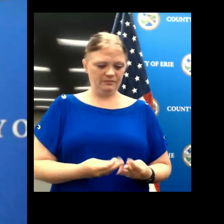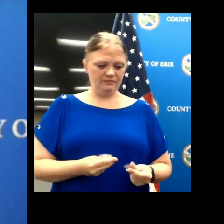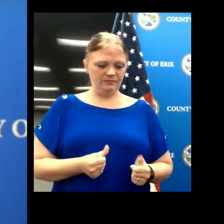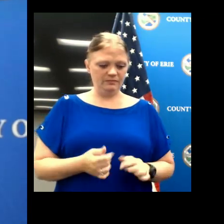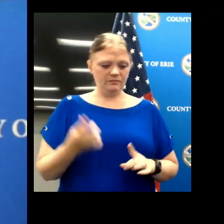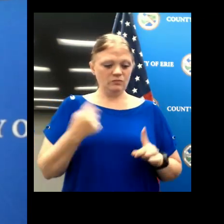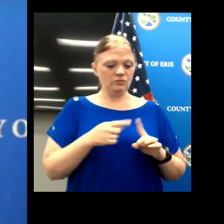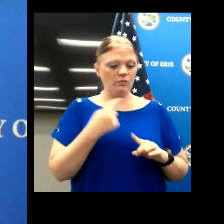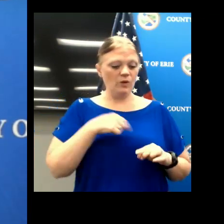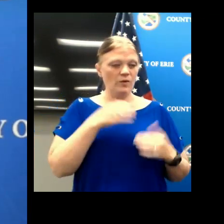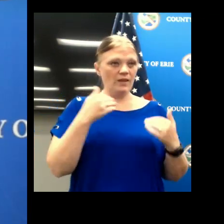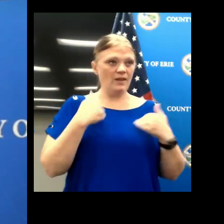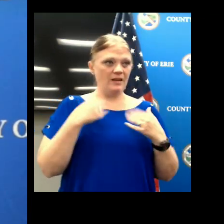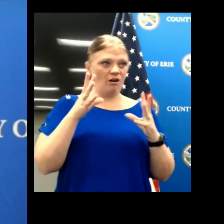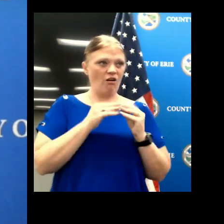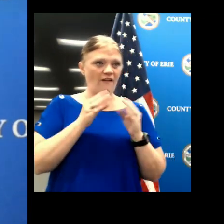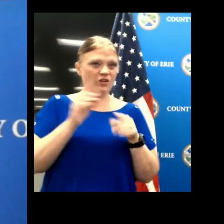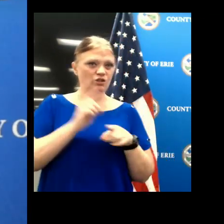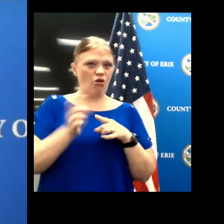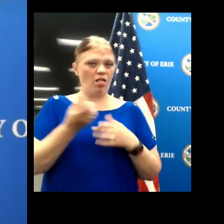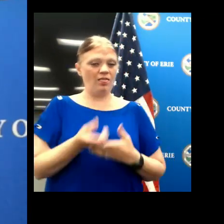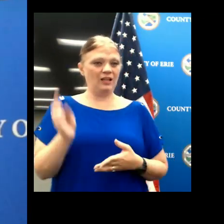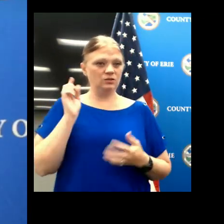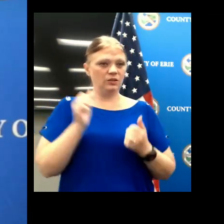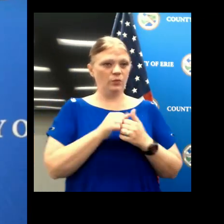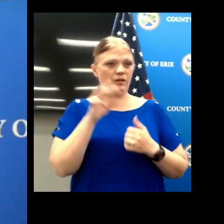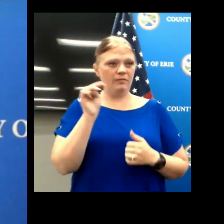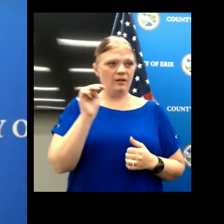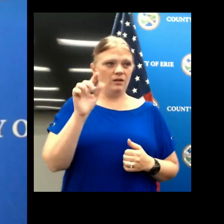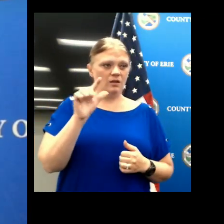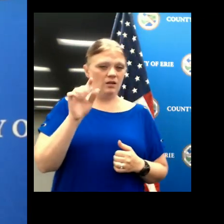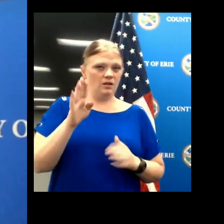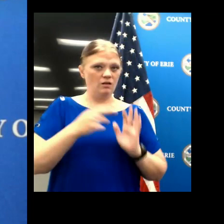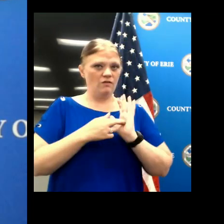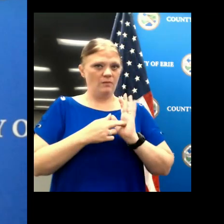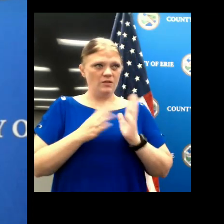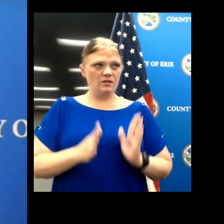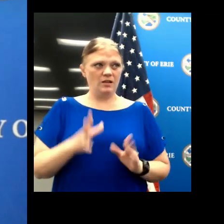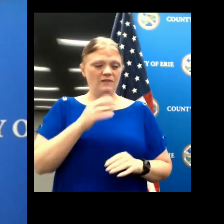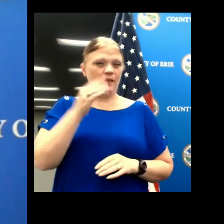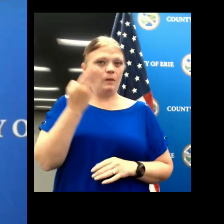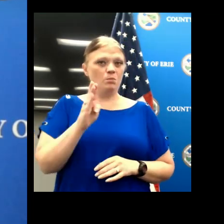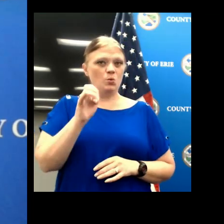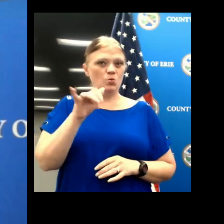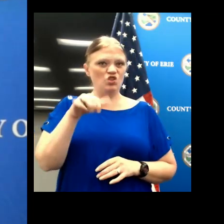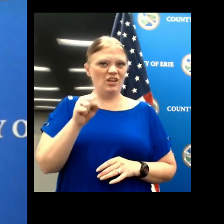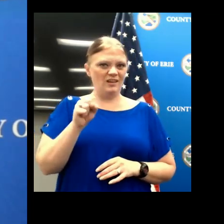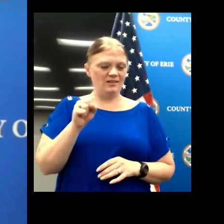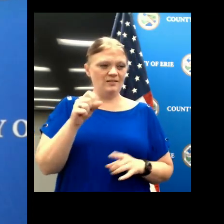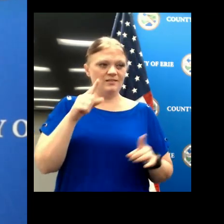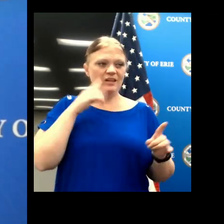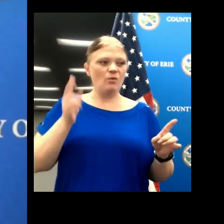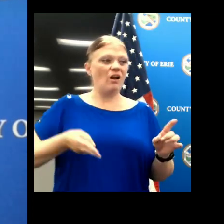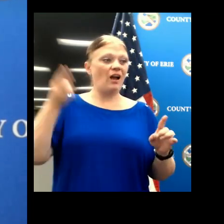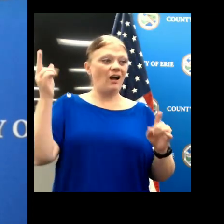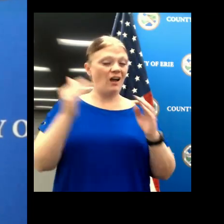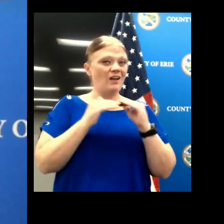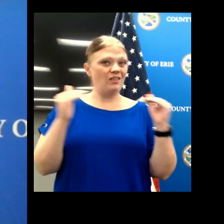When we had our conference call last week with Major League Baseball representatives as well as the Blue Jays, these were